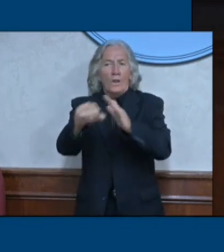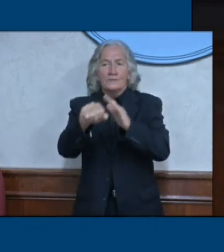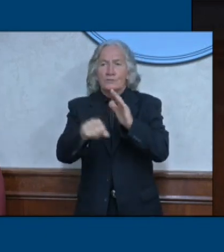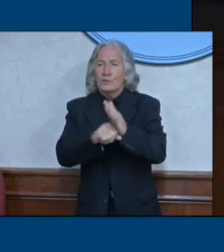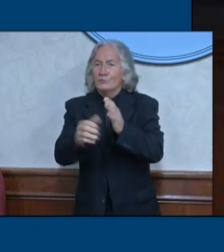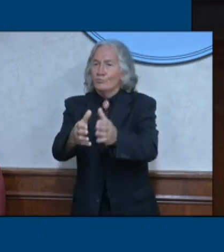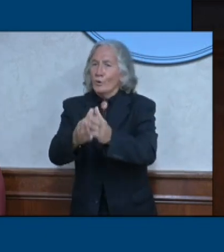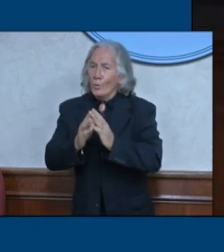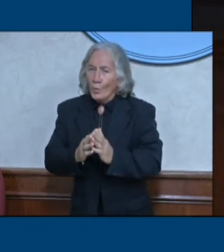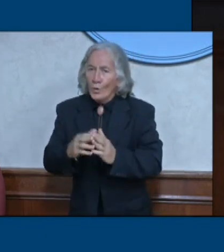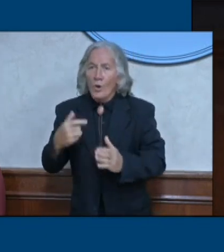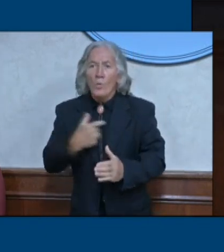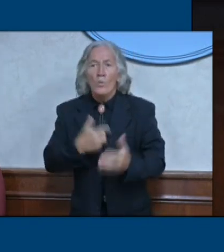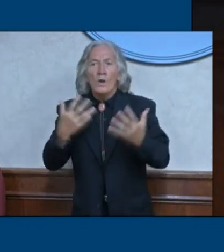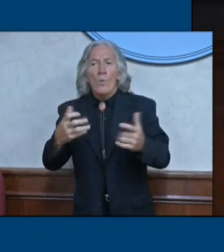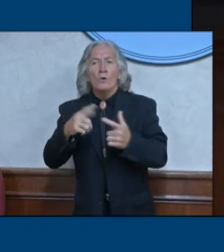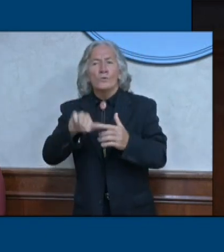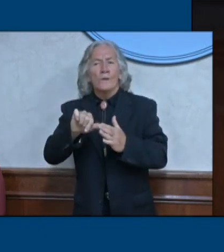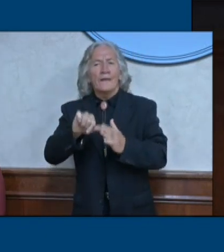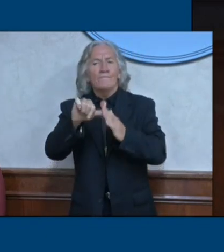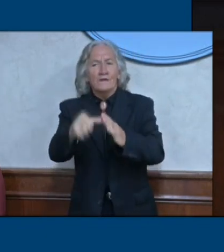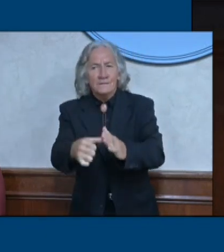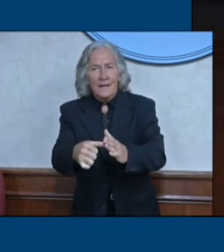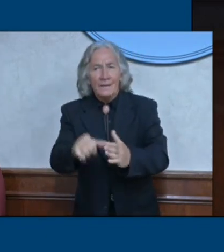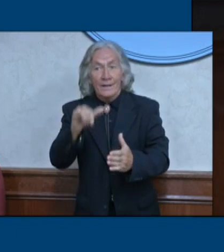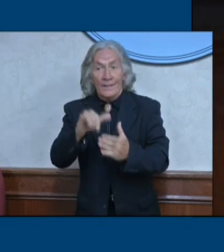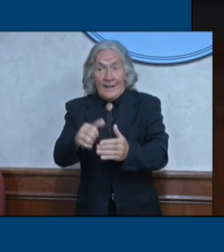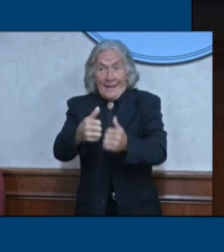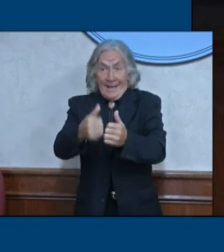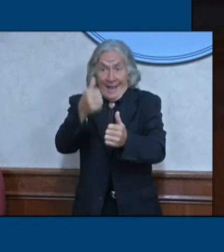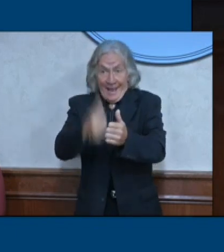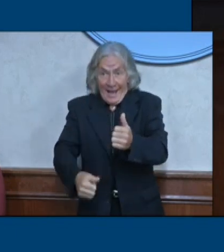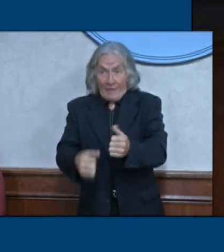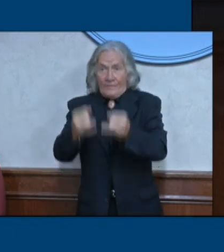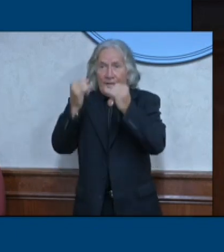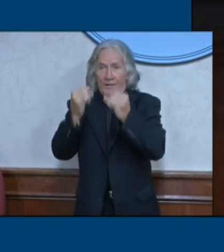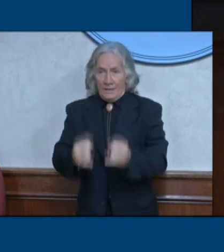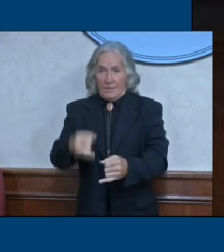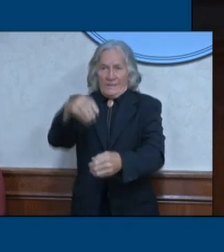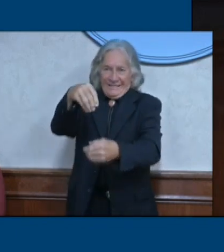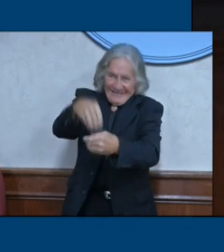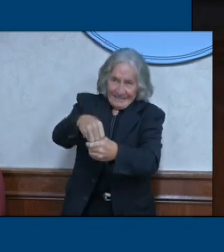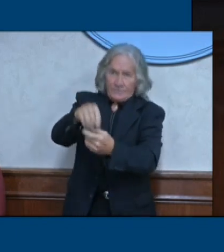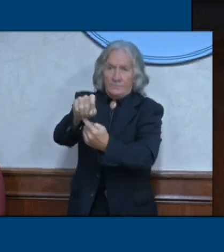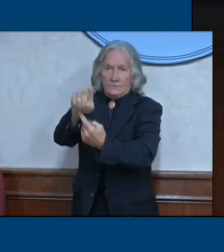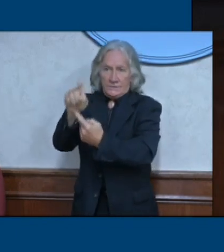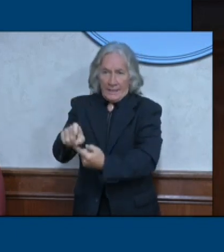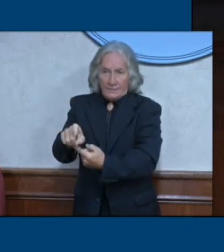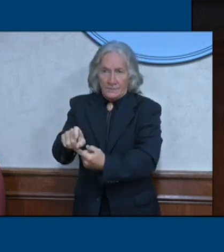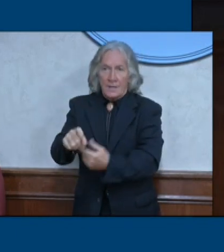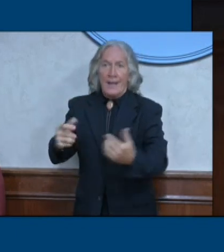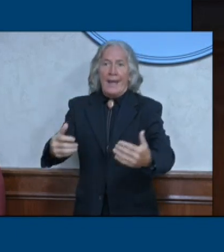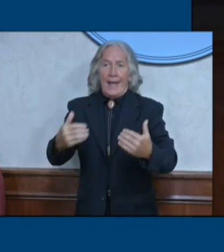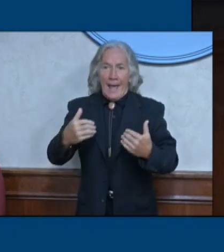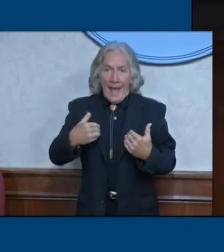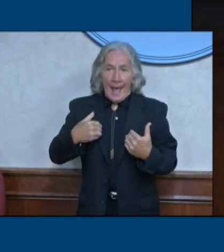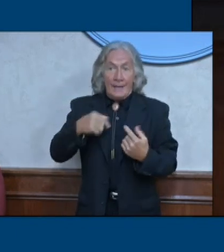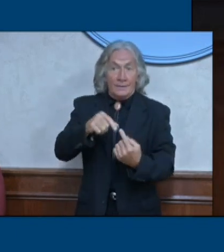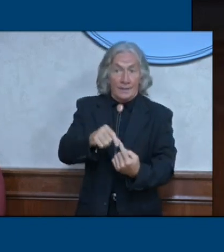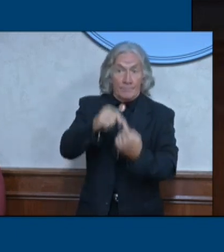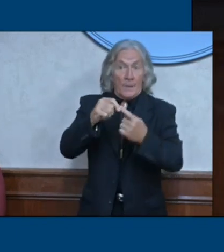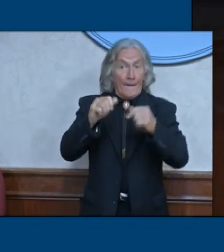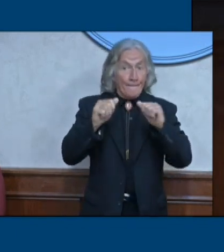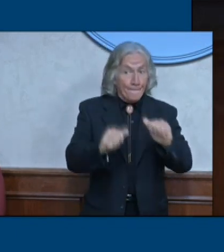standards. And what we wanted to emphasize is that every single individual in Texas has the